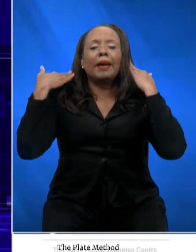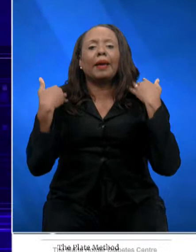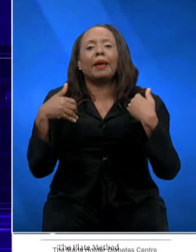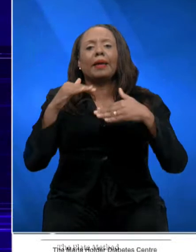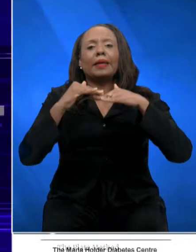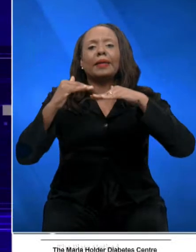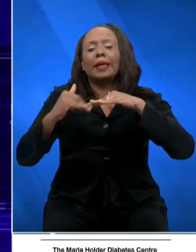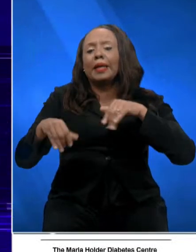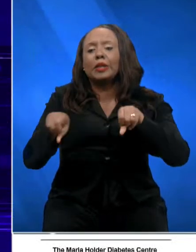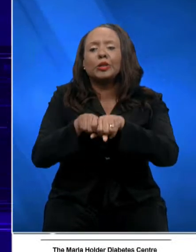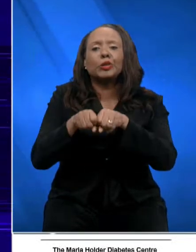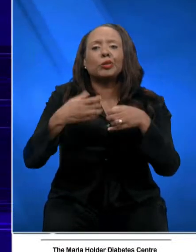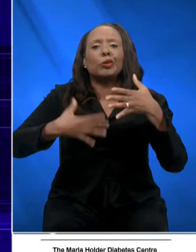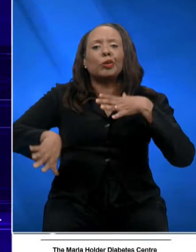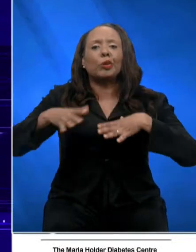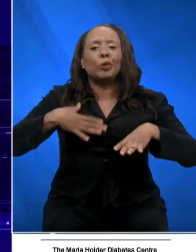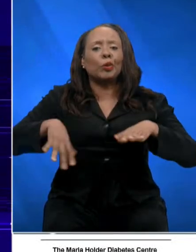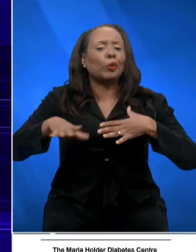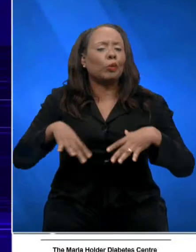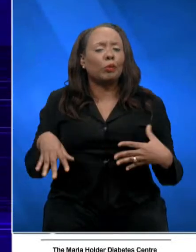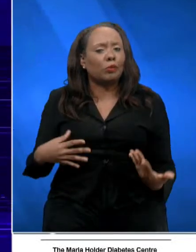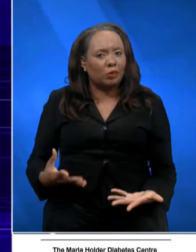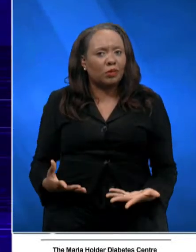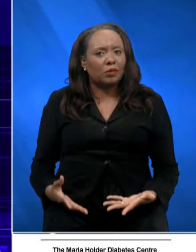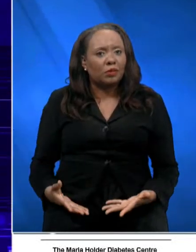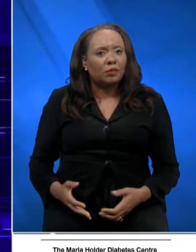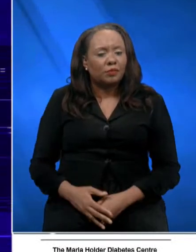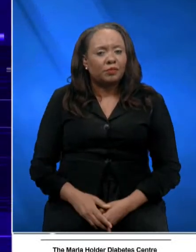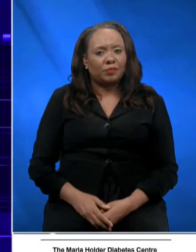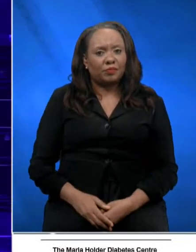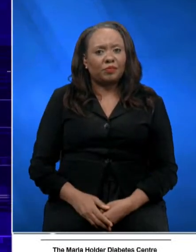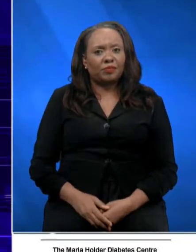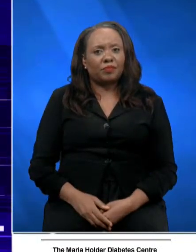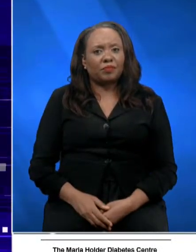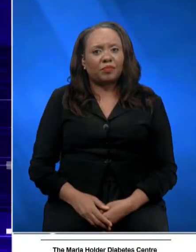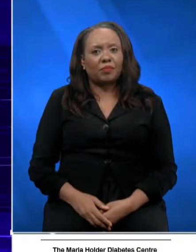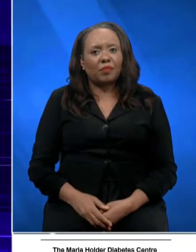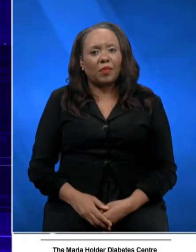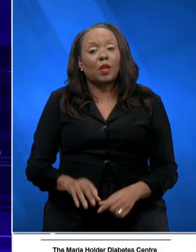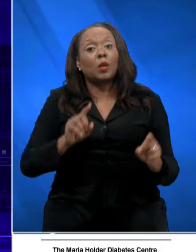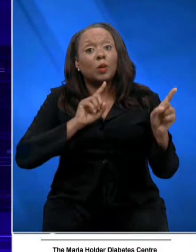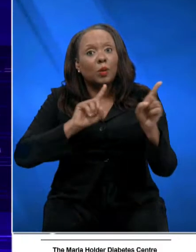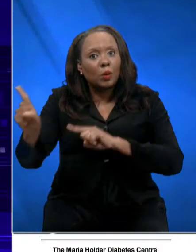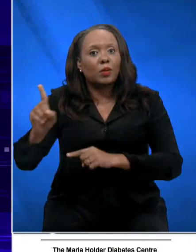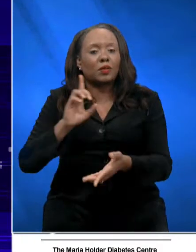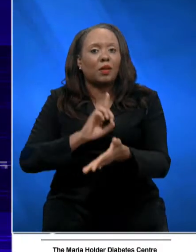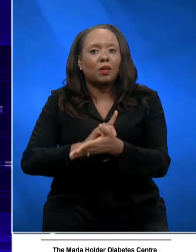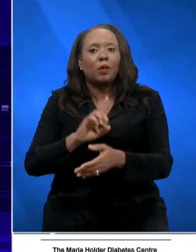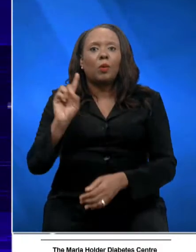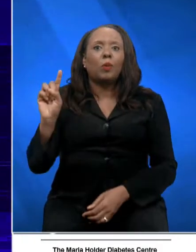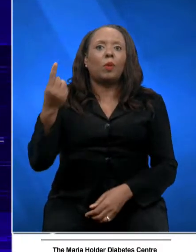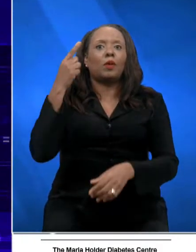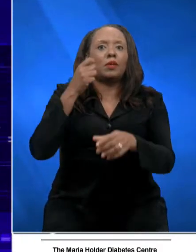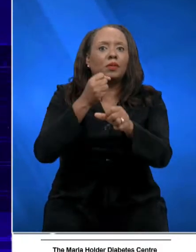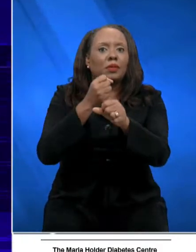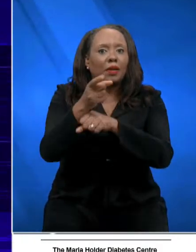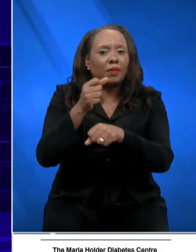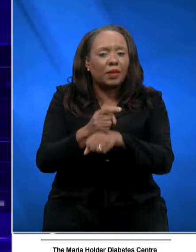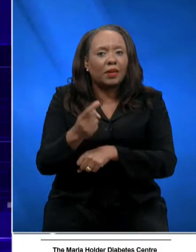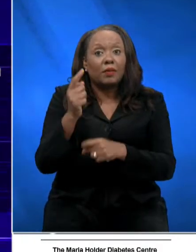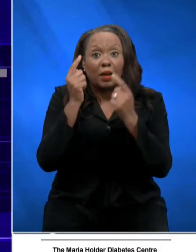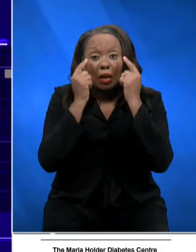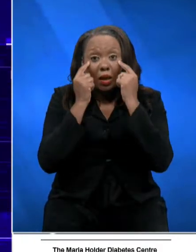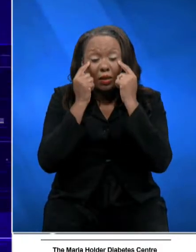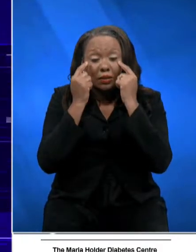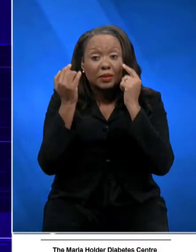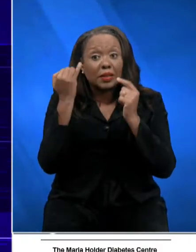blah. Try. Well said. Well said. Go and see the doctor at least once a year with your eyes. If there's something